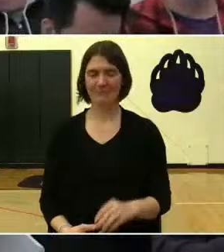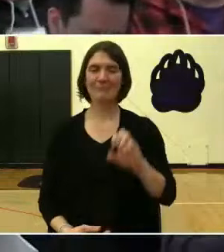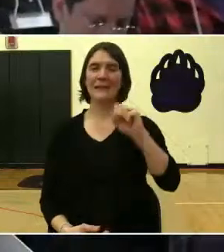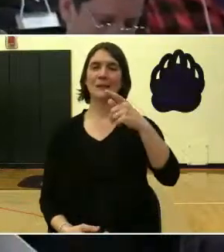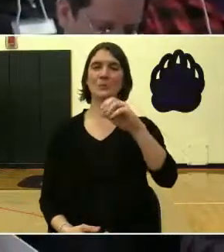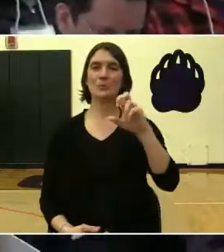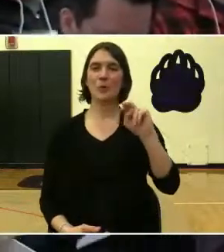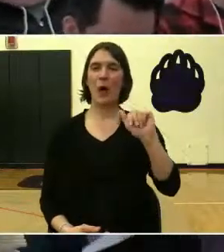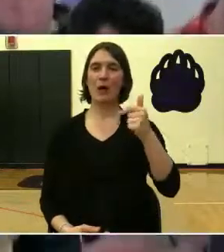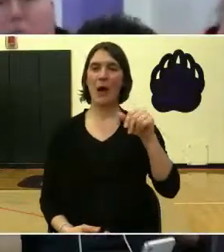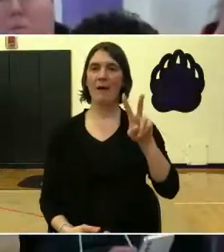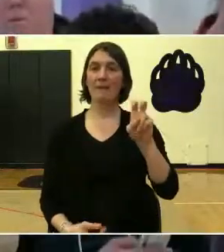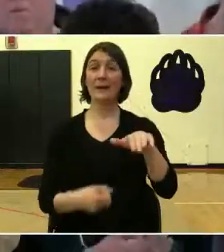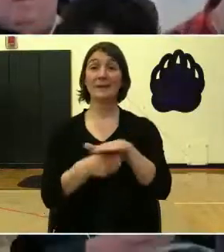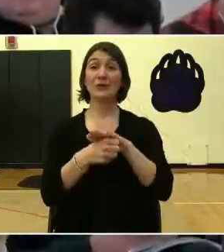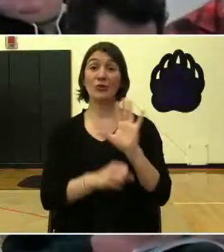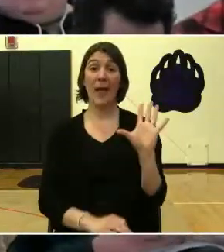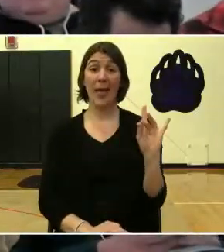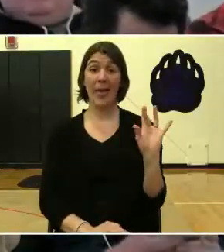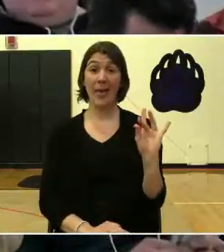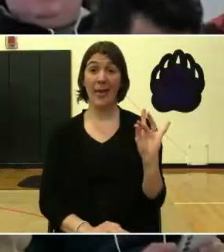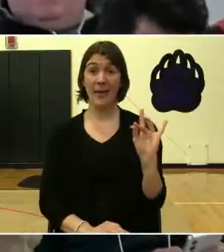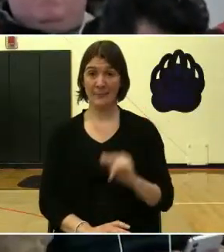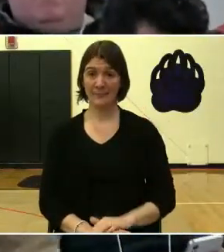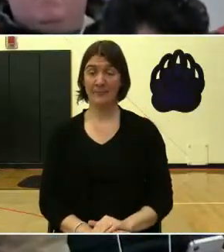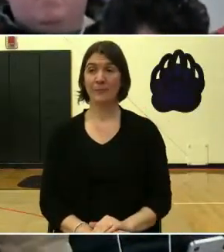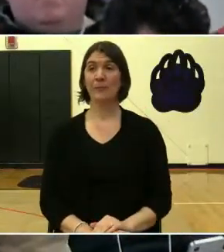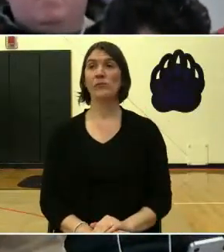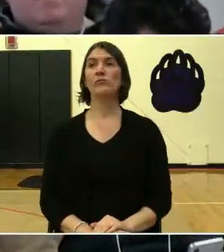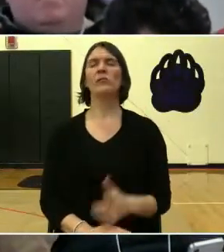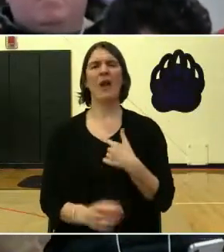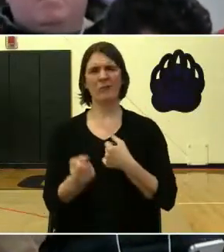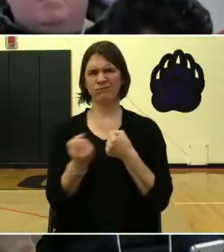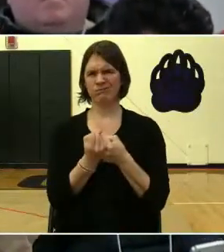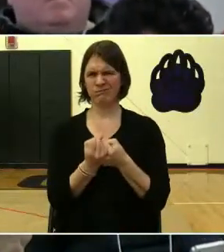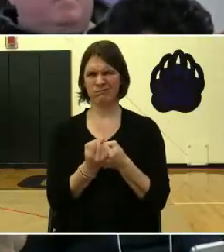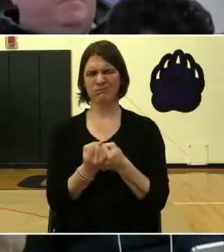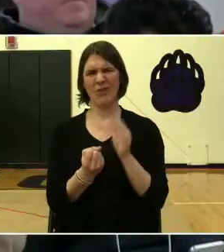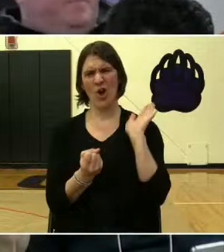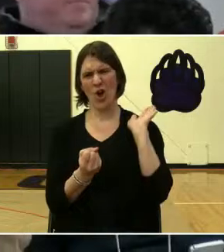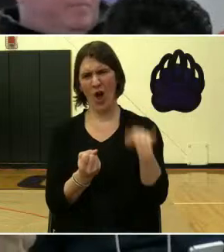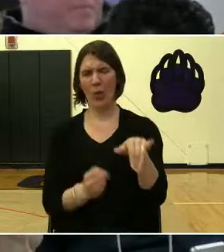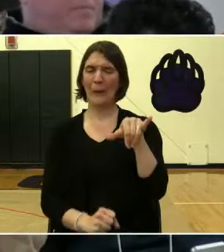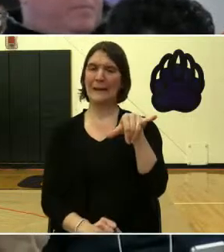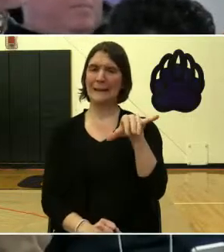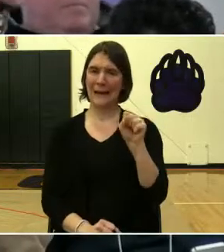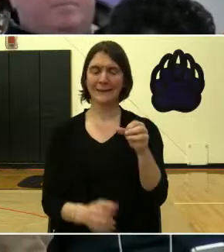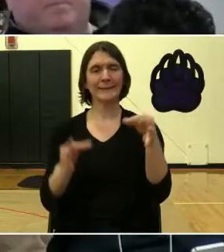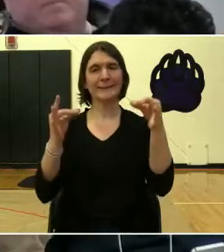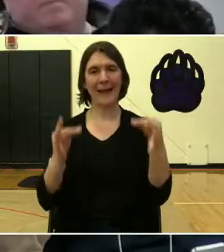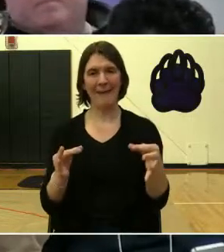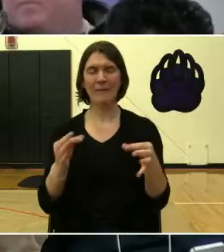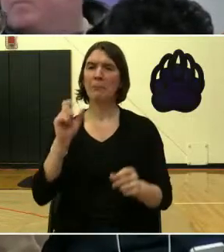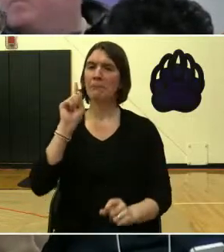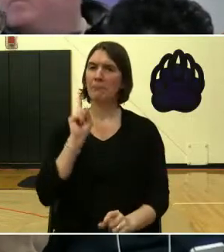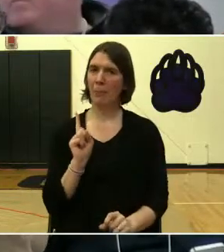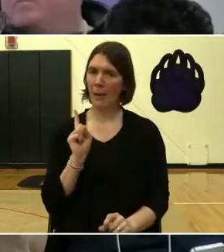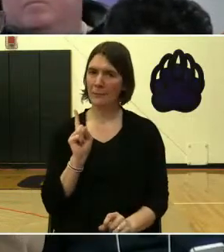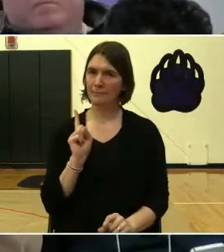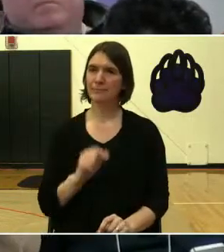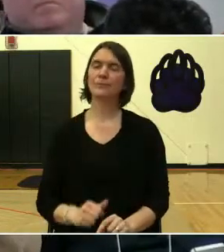spoon aave District 8 um I support this 100% And but I would like